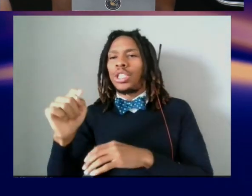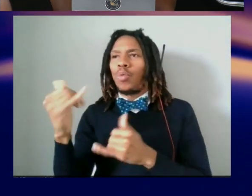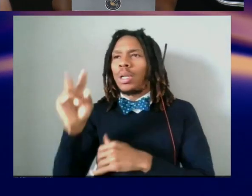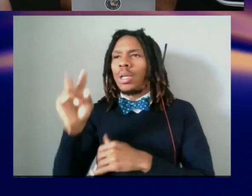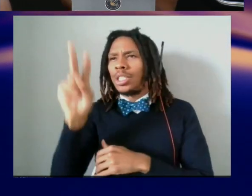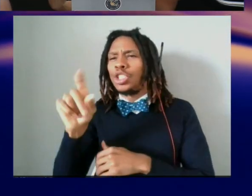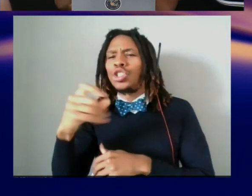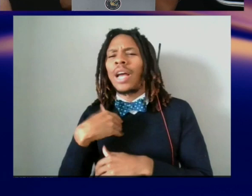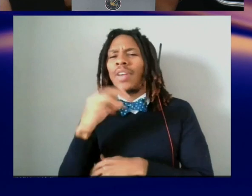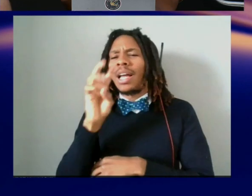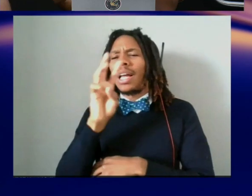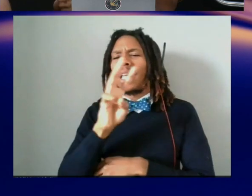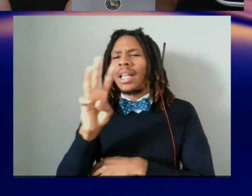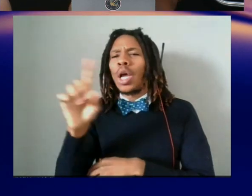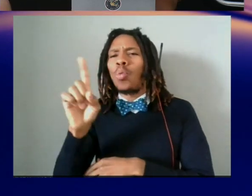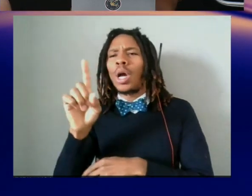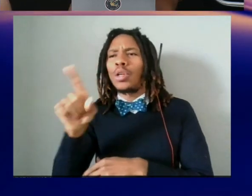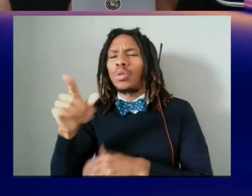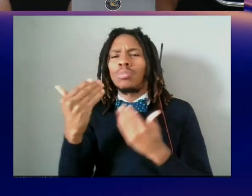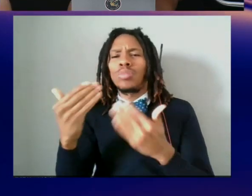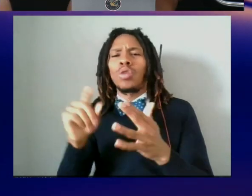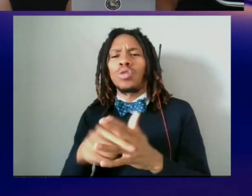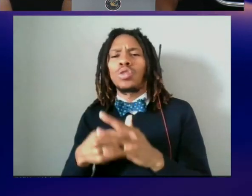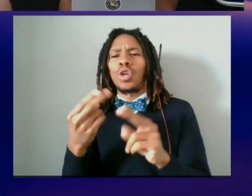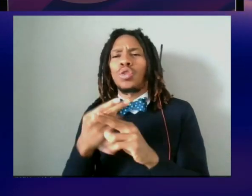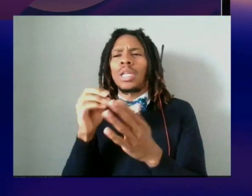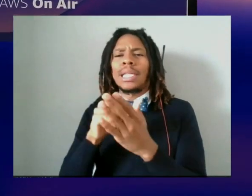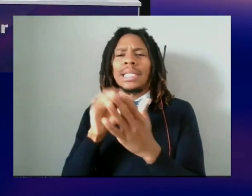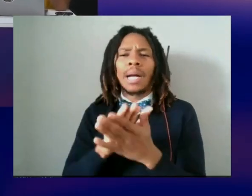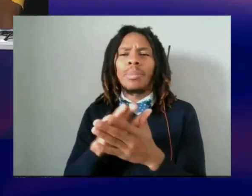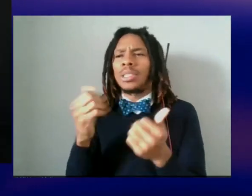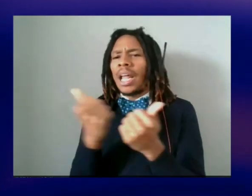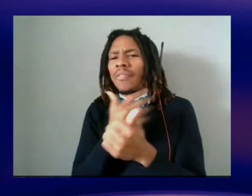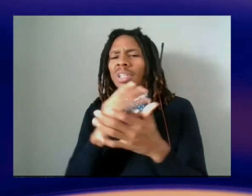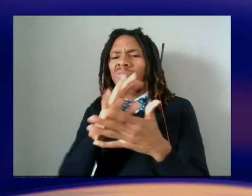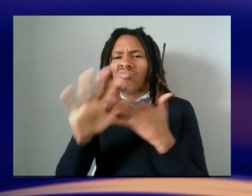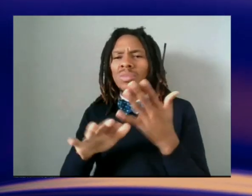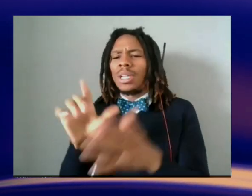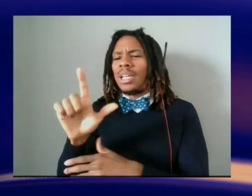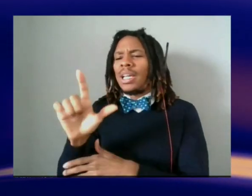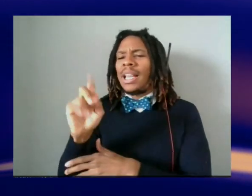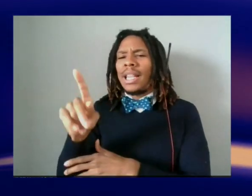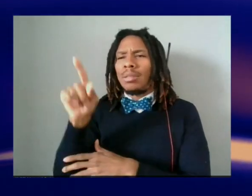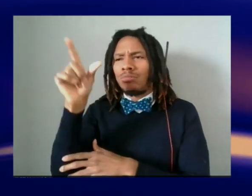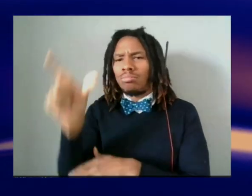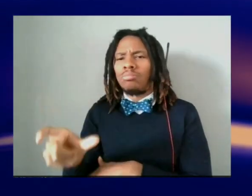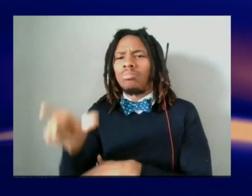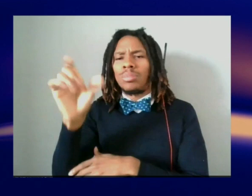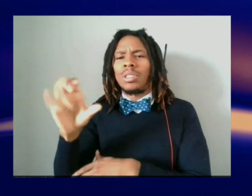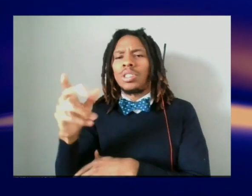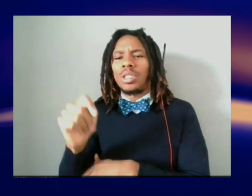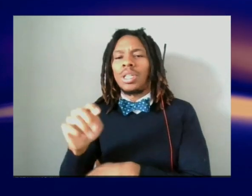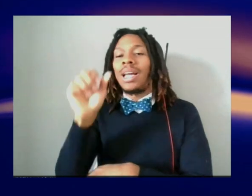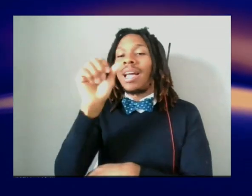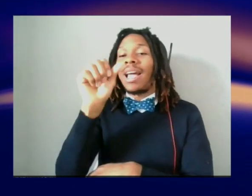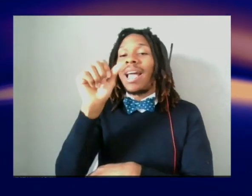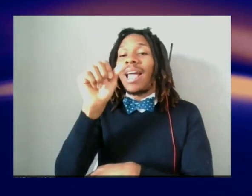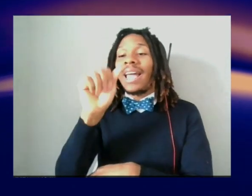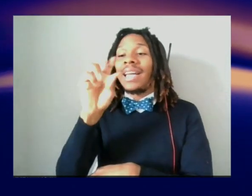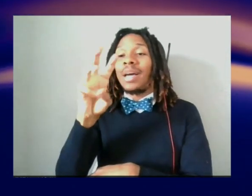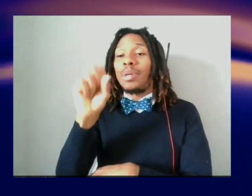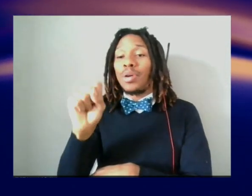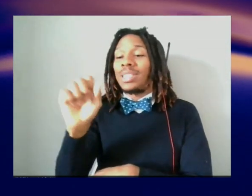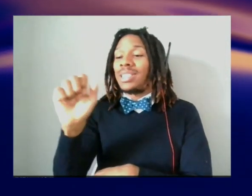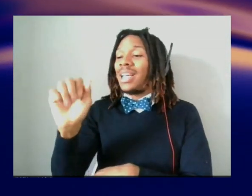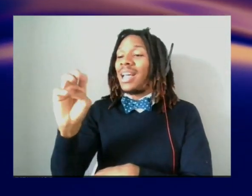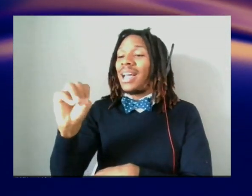to show you where to get started using the documentation and all that great stuff. But yes, make sure that you check out AWS Amplify. It makes working with all